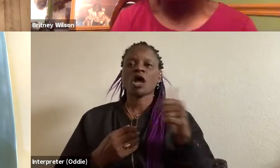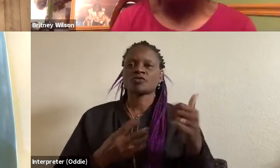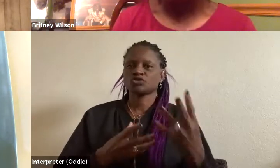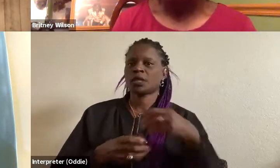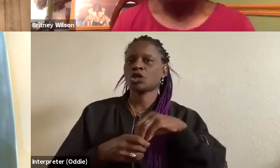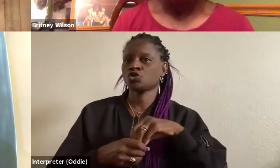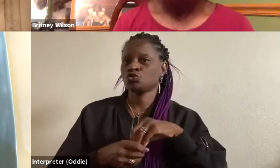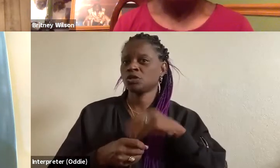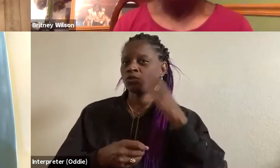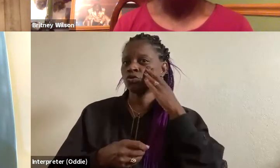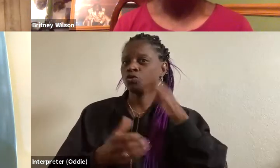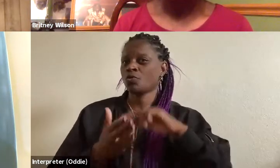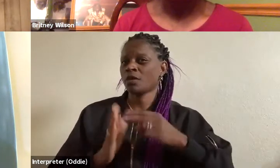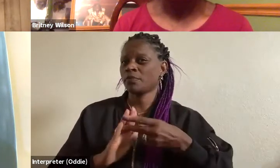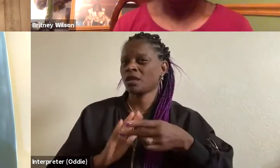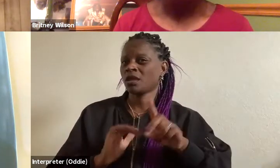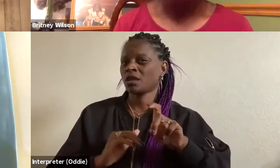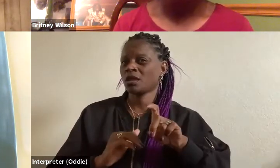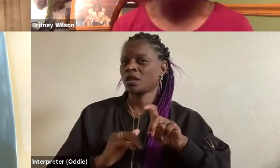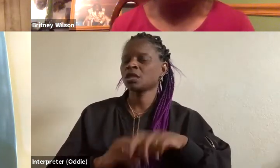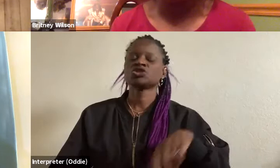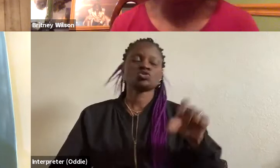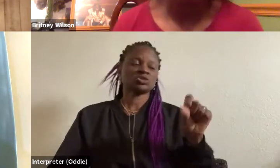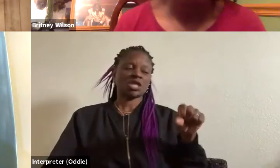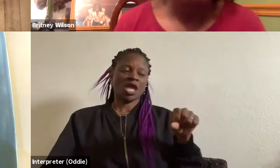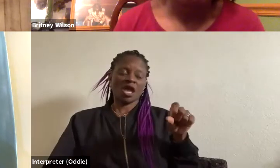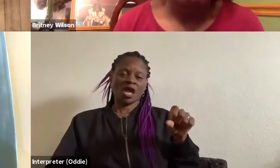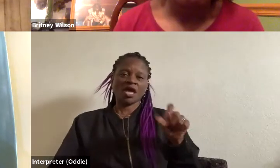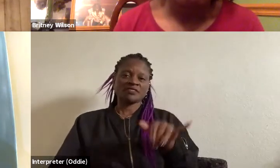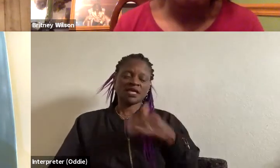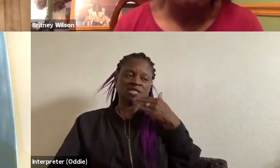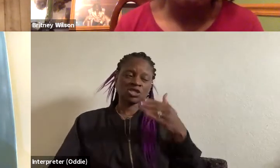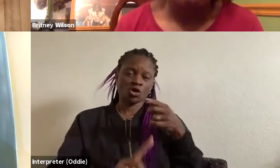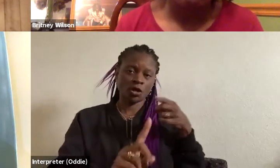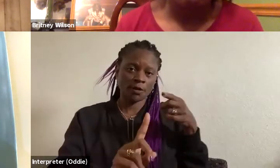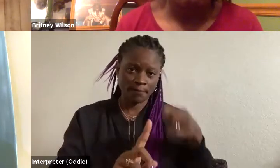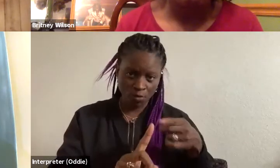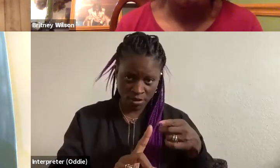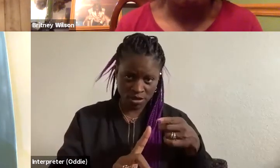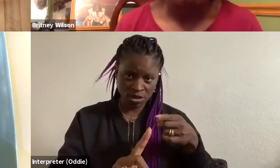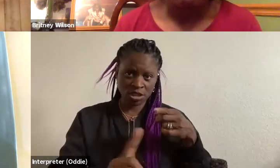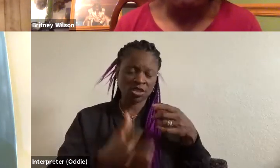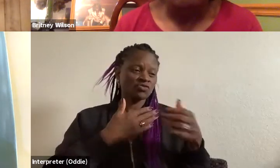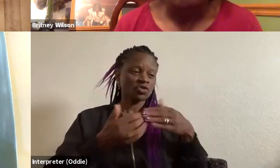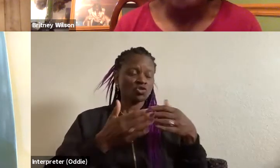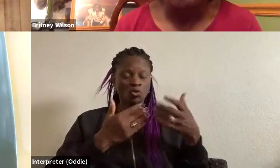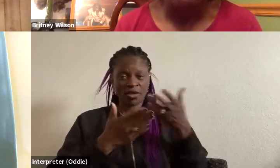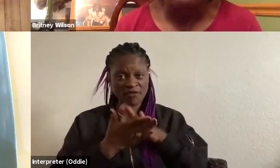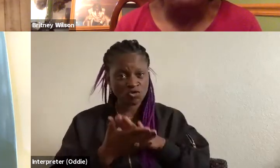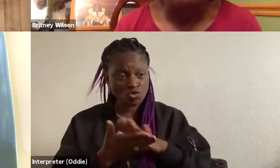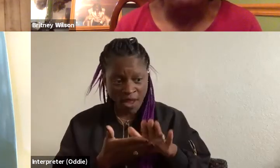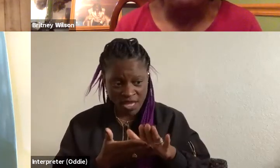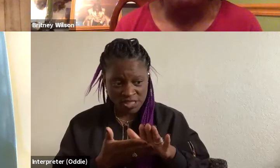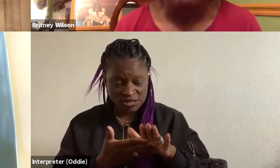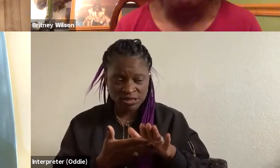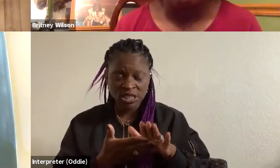that. No, that's a great point. You know, even though we extend grace to have patience, accountability is not lacking,